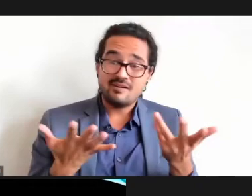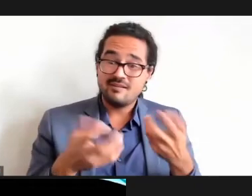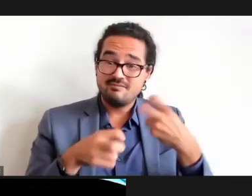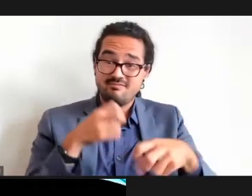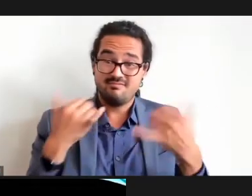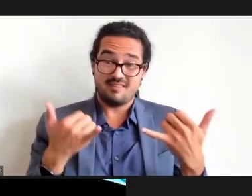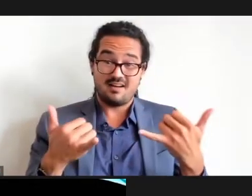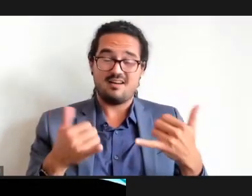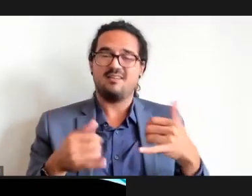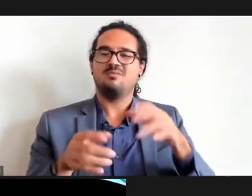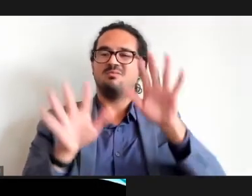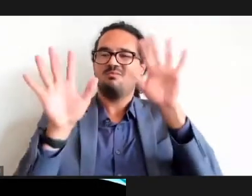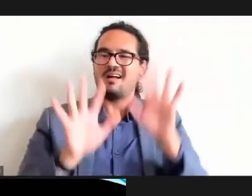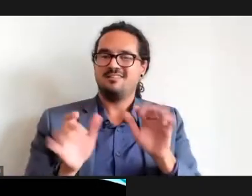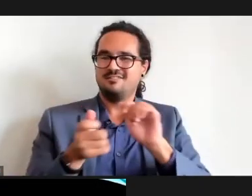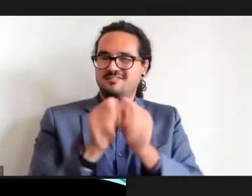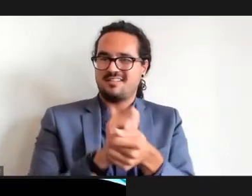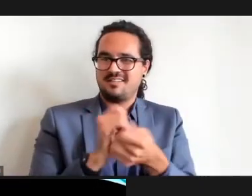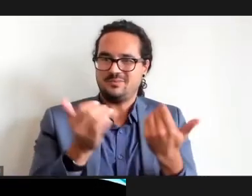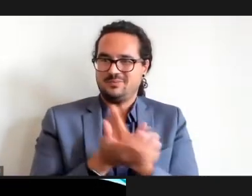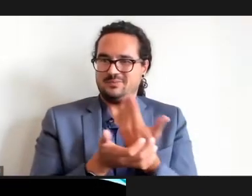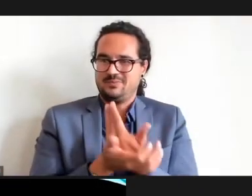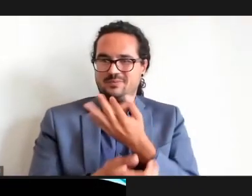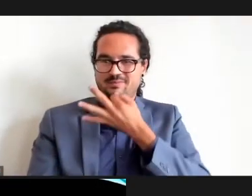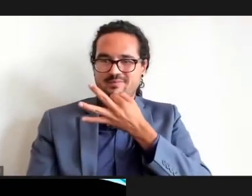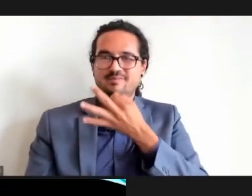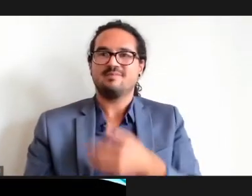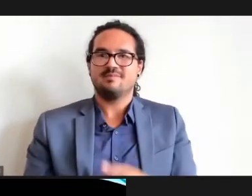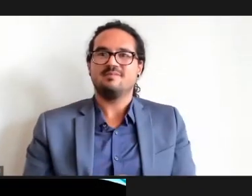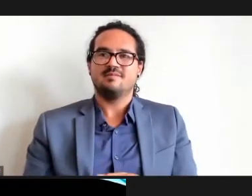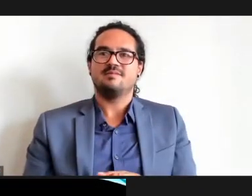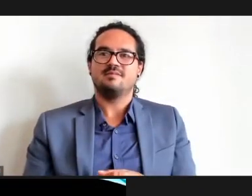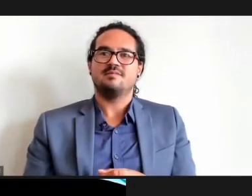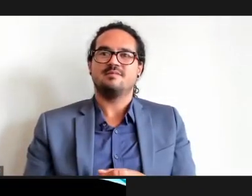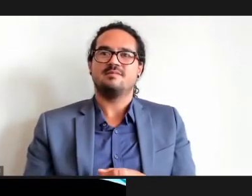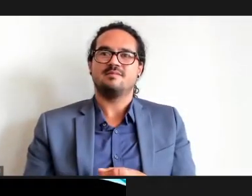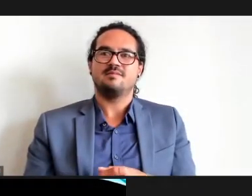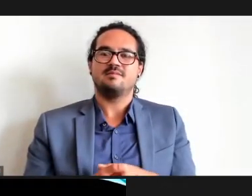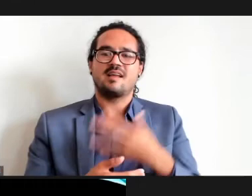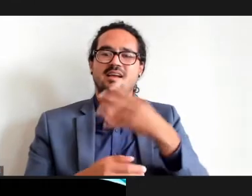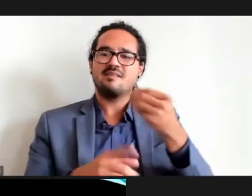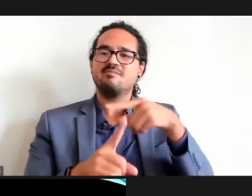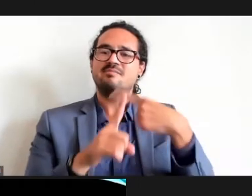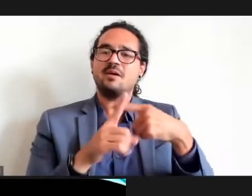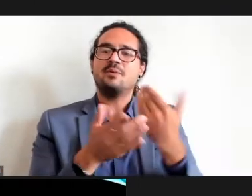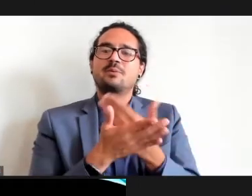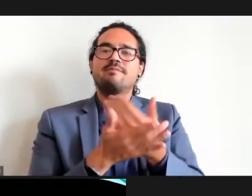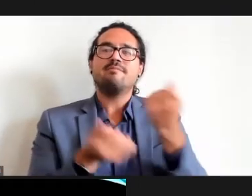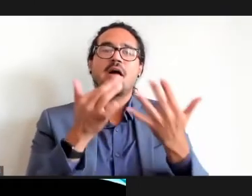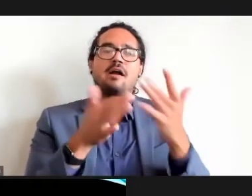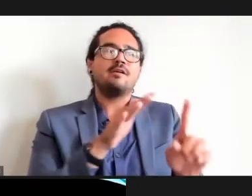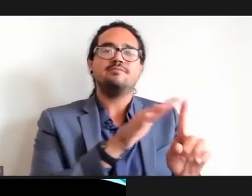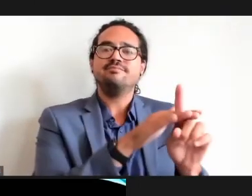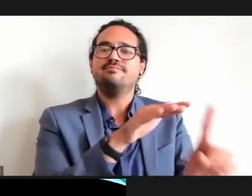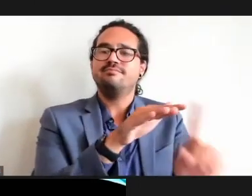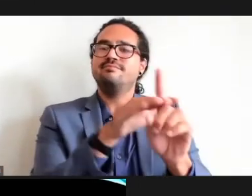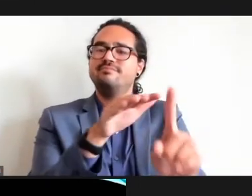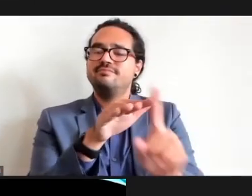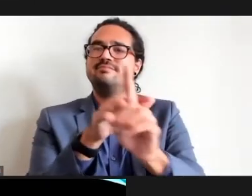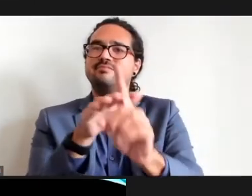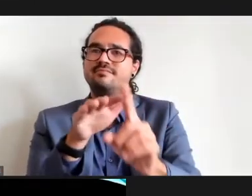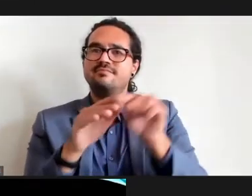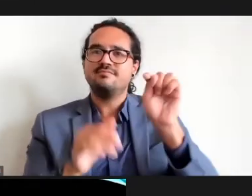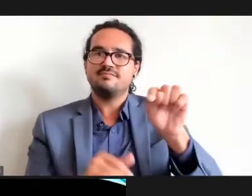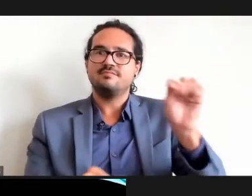so new fires remain a priority for us here in the county and keeping all fires small. There's over 1 million acres burning in California